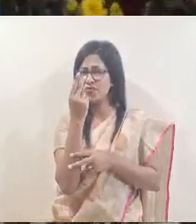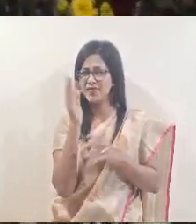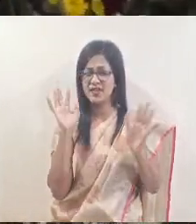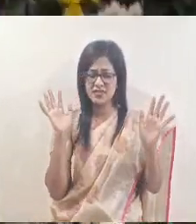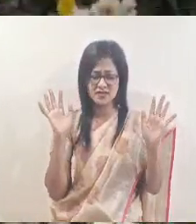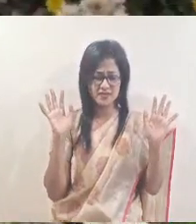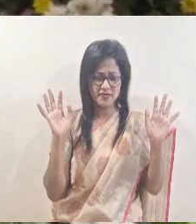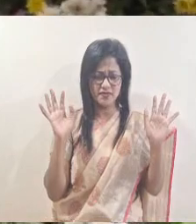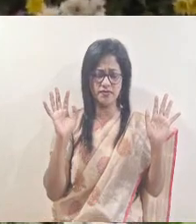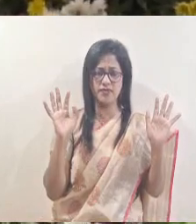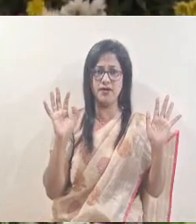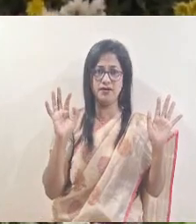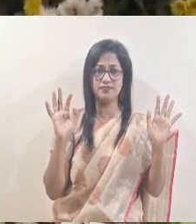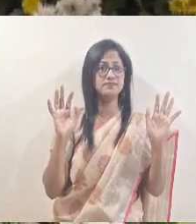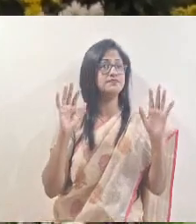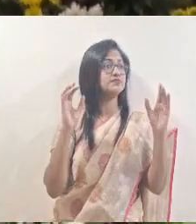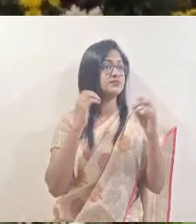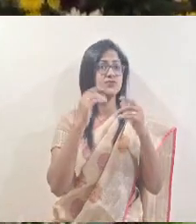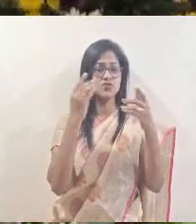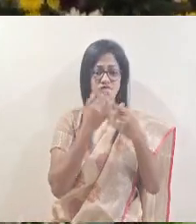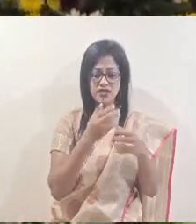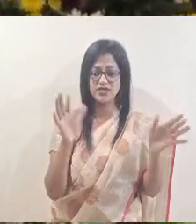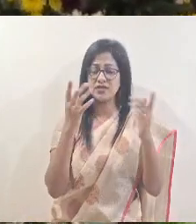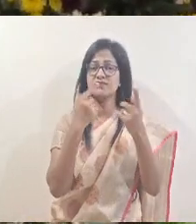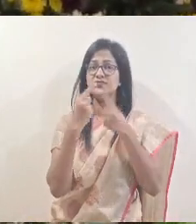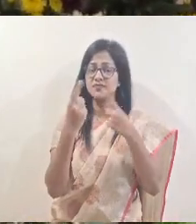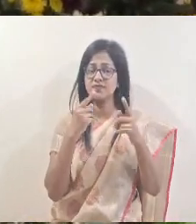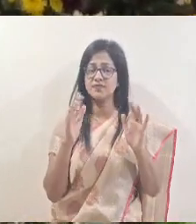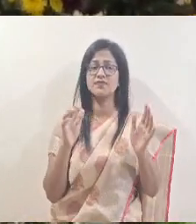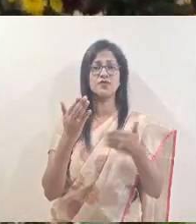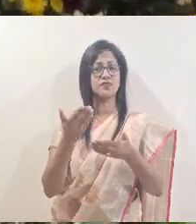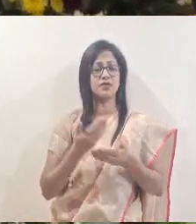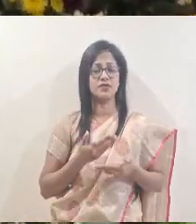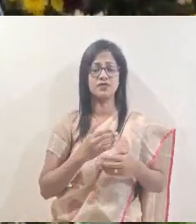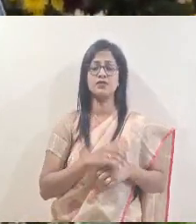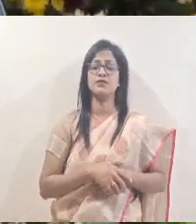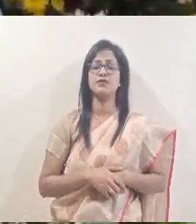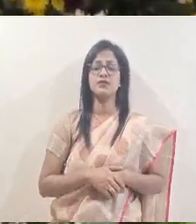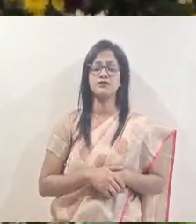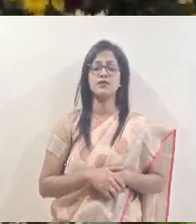minutes. So to any other speakers, if there are any general comments, welcome.